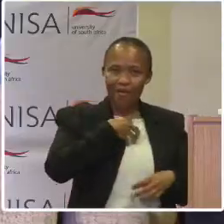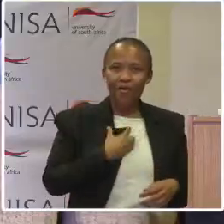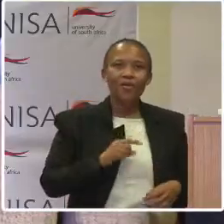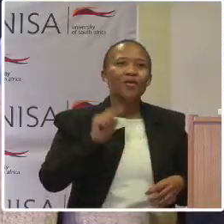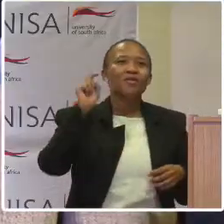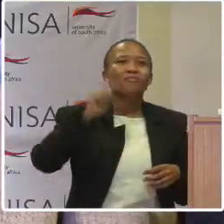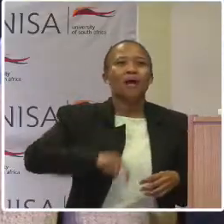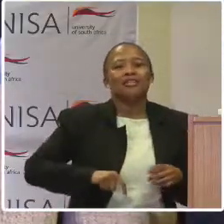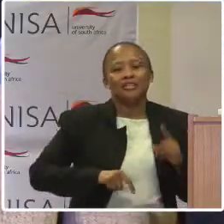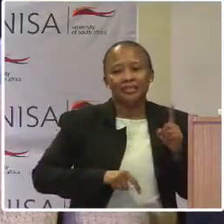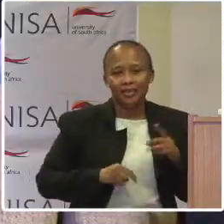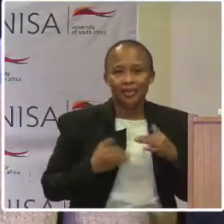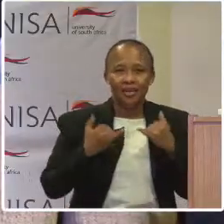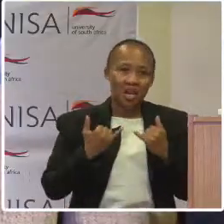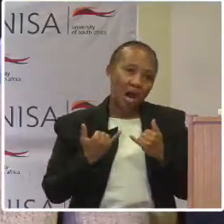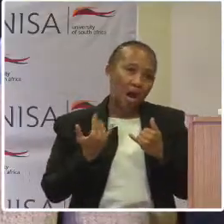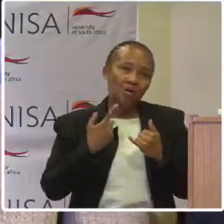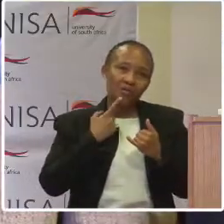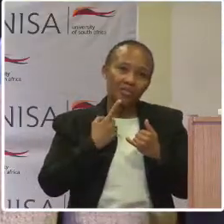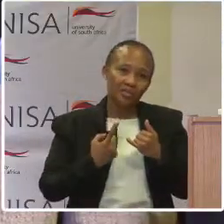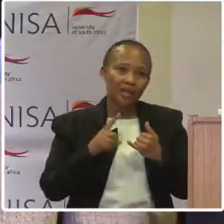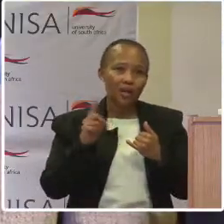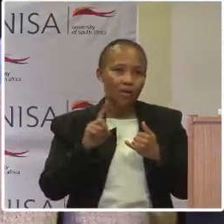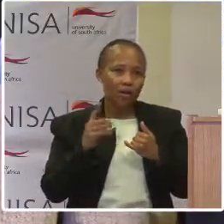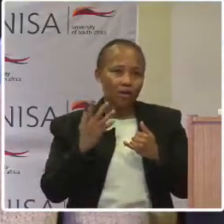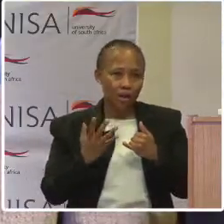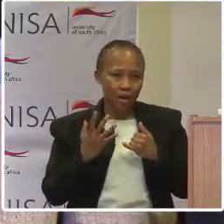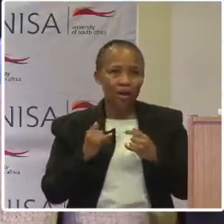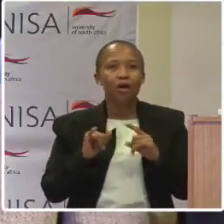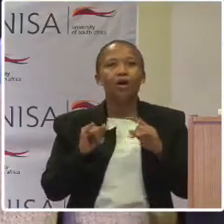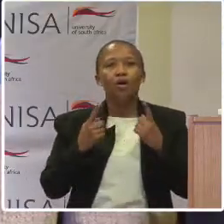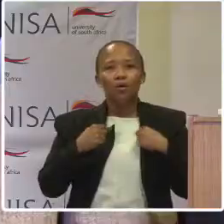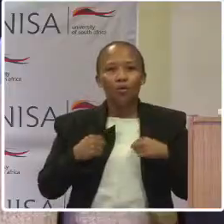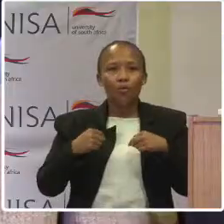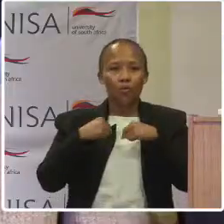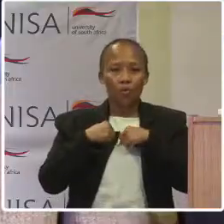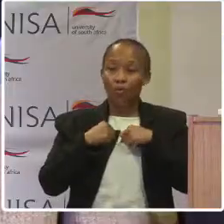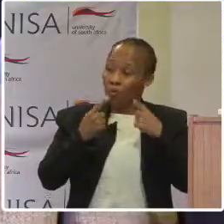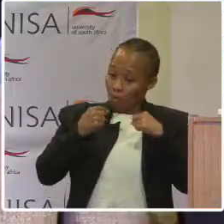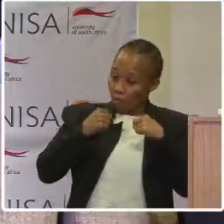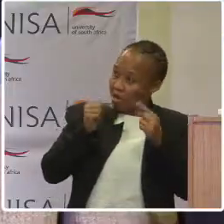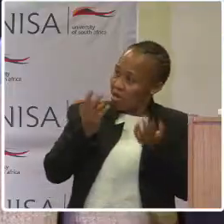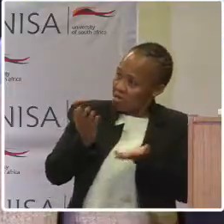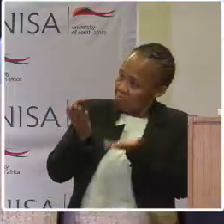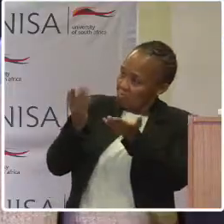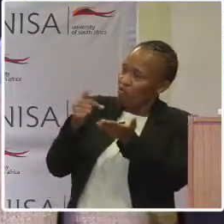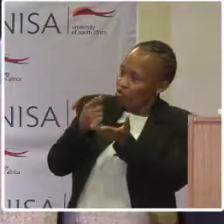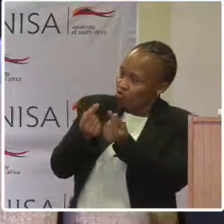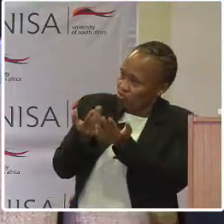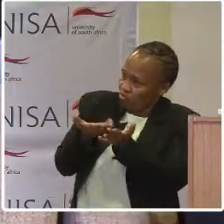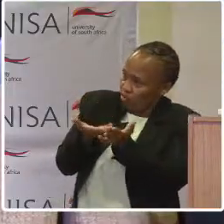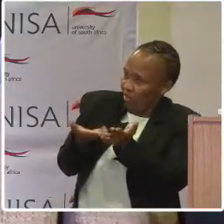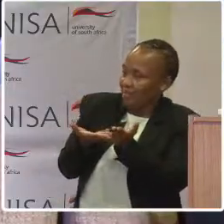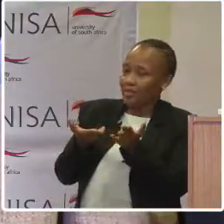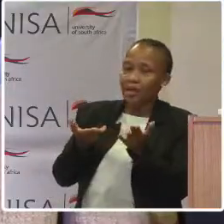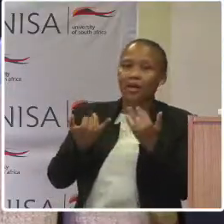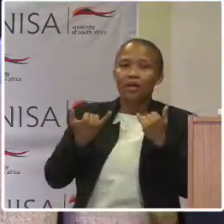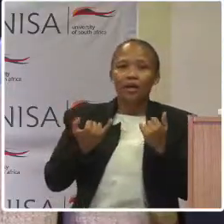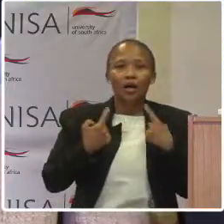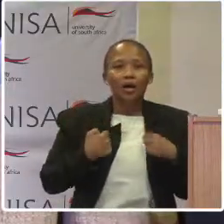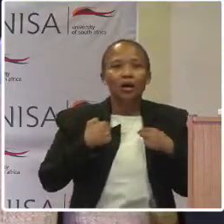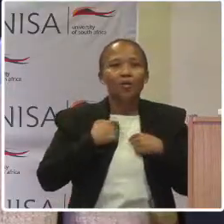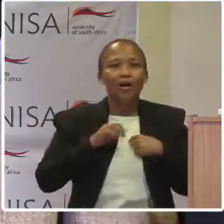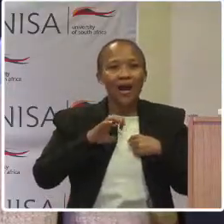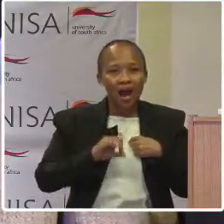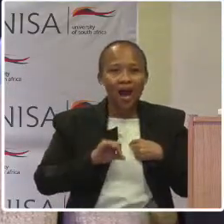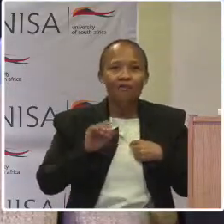own research and saying, hey, within the drone space, this is what we're doing. I mean, within my own personal capacity, I'm not